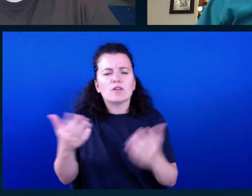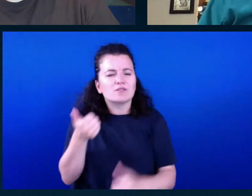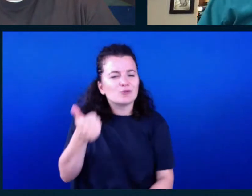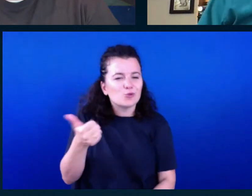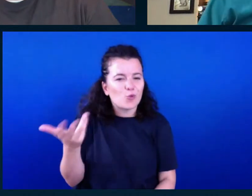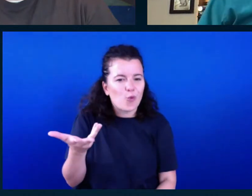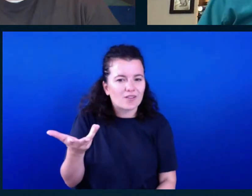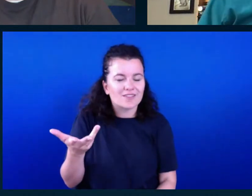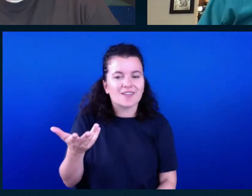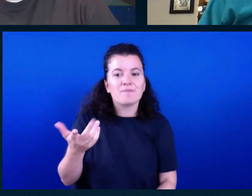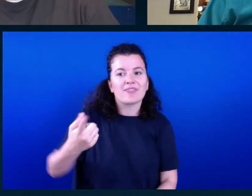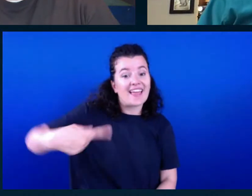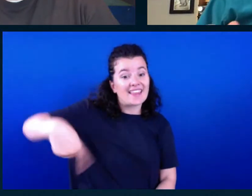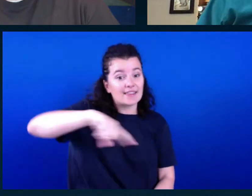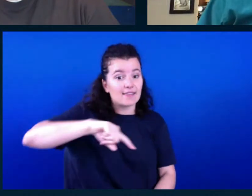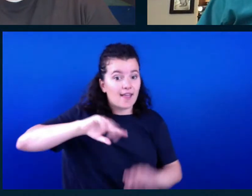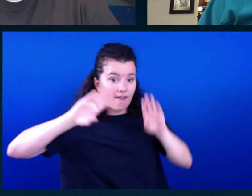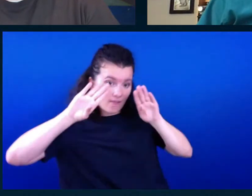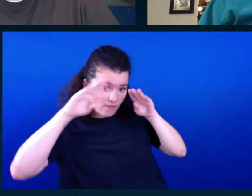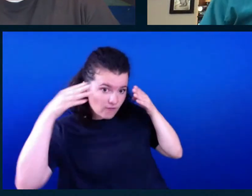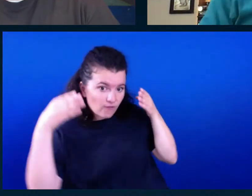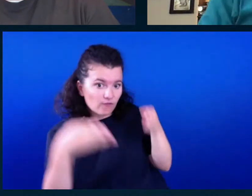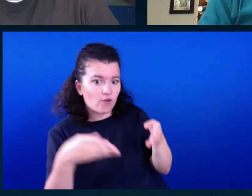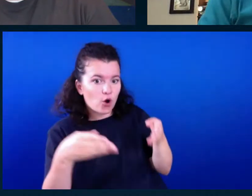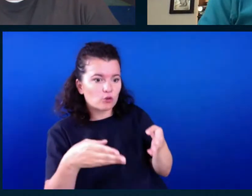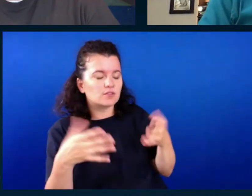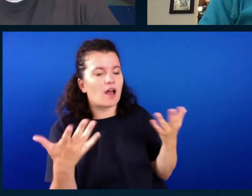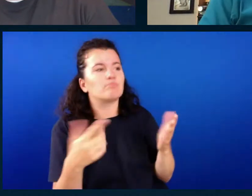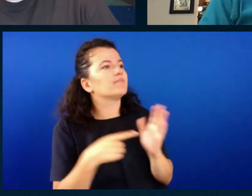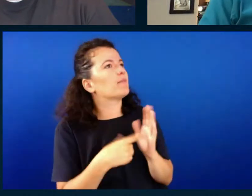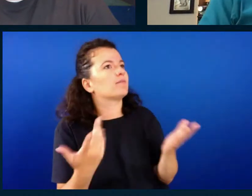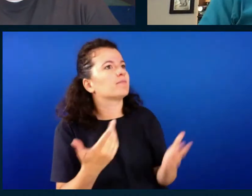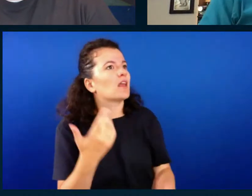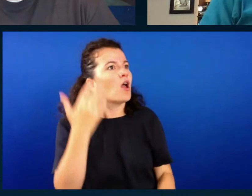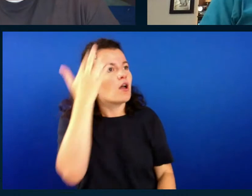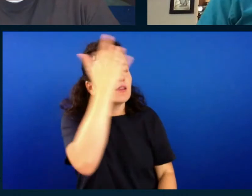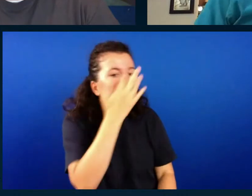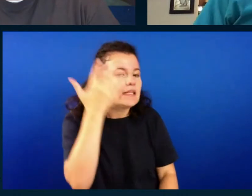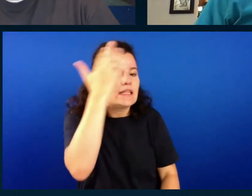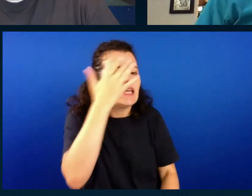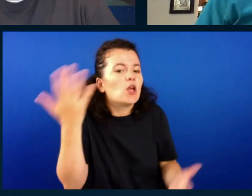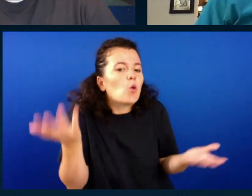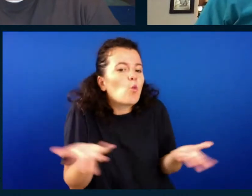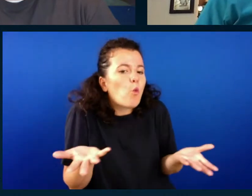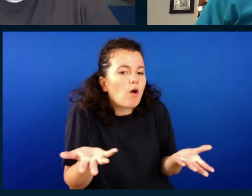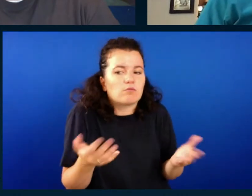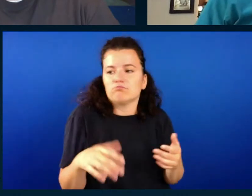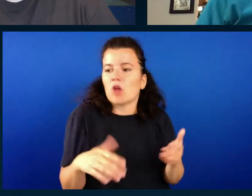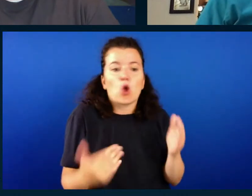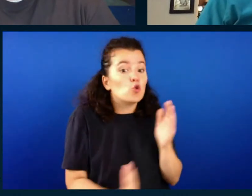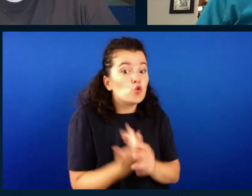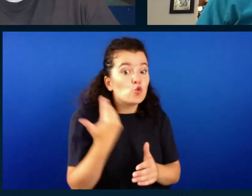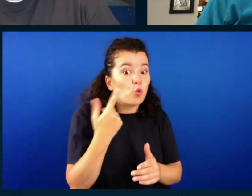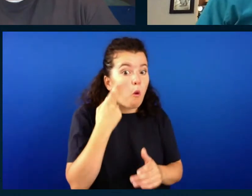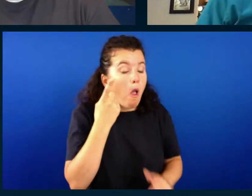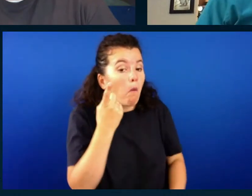it's just focused on, here's some things we're thinking about. So sometimes we'll see new experiments. Sometimes we'll